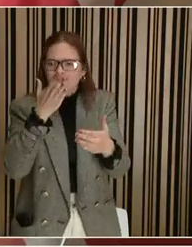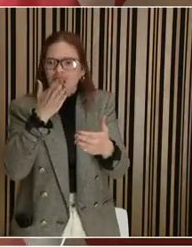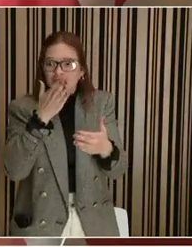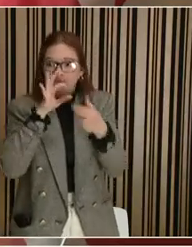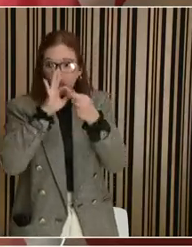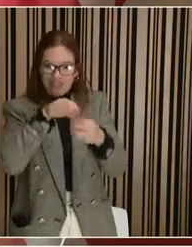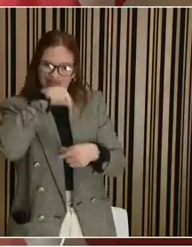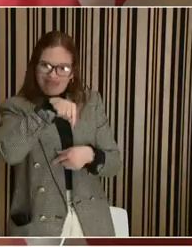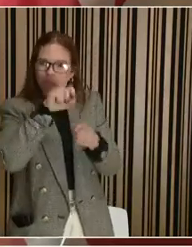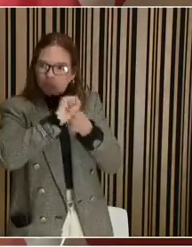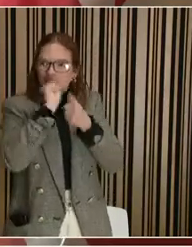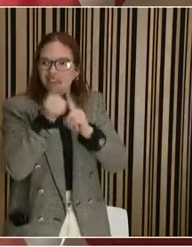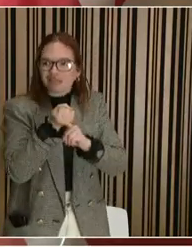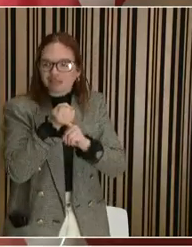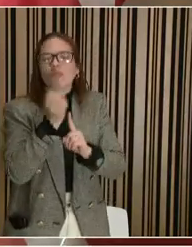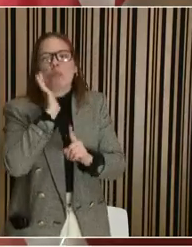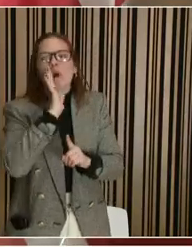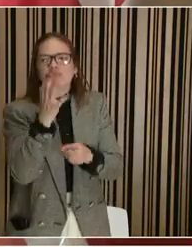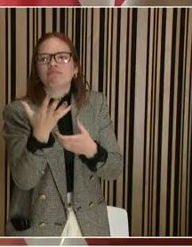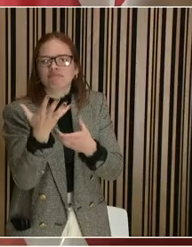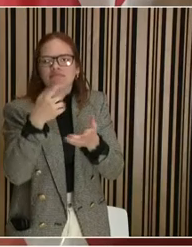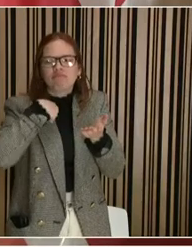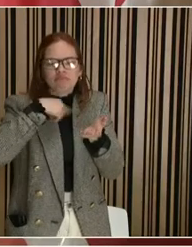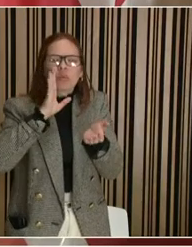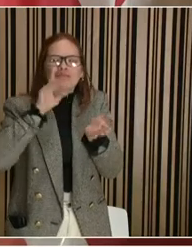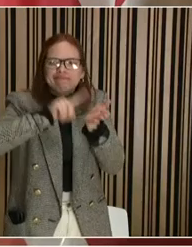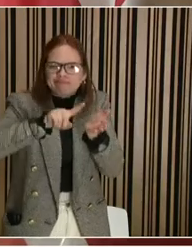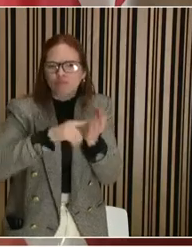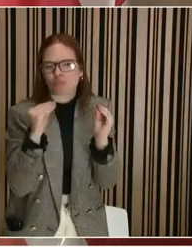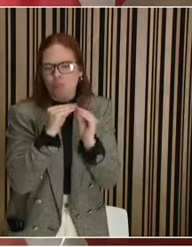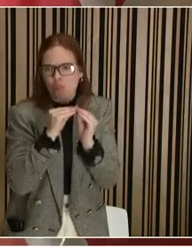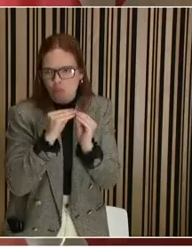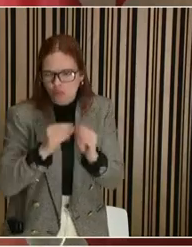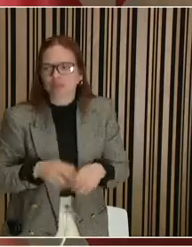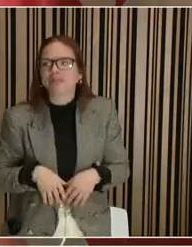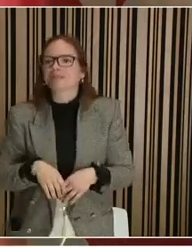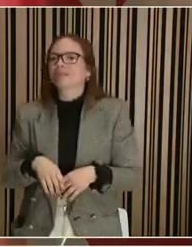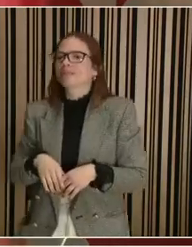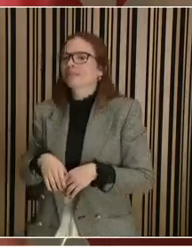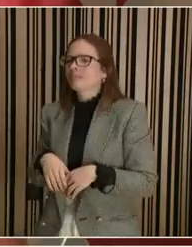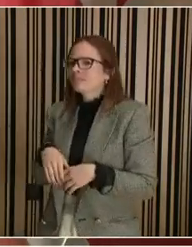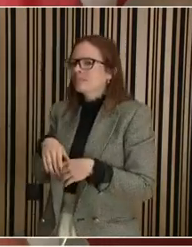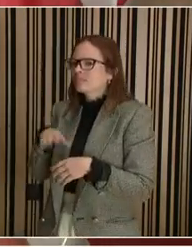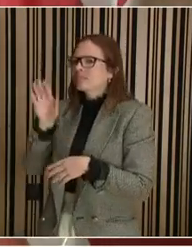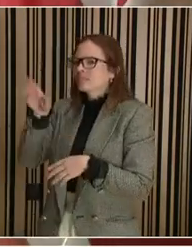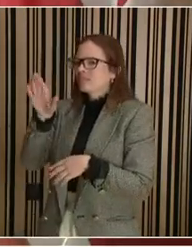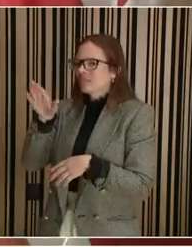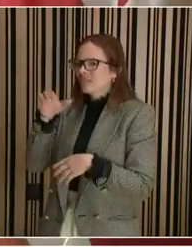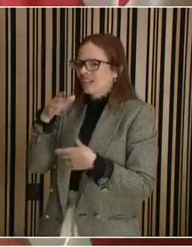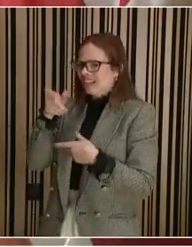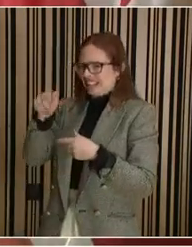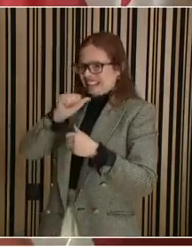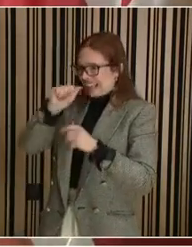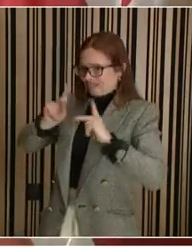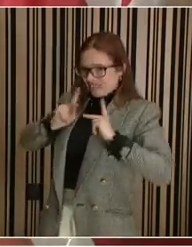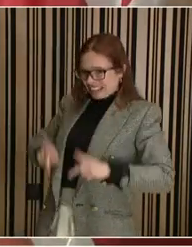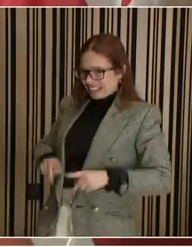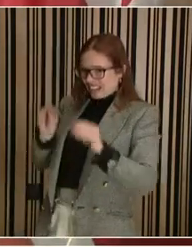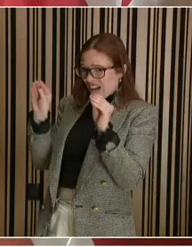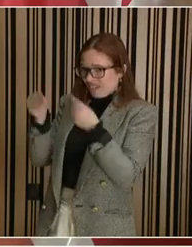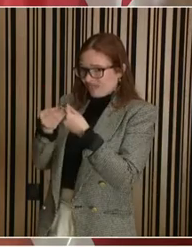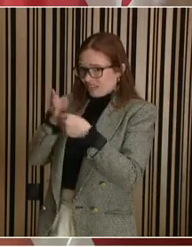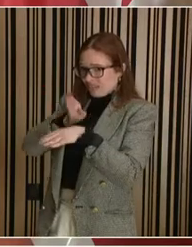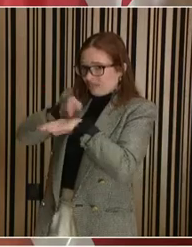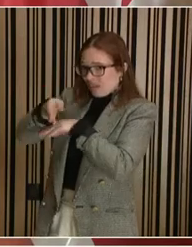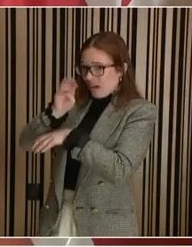would be a part of this investigation. So I understand he wasn't physically in the office after the 9th, is that correct?